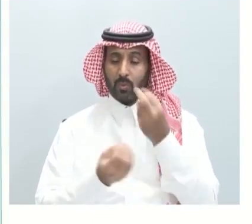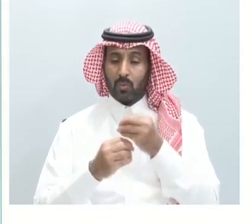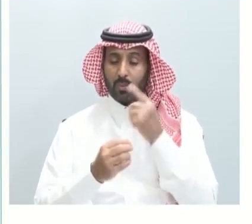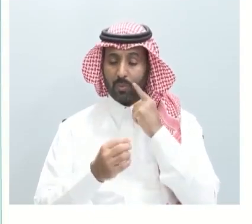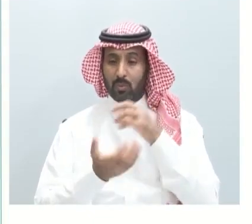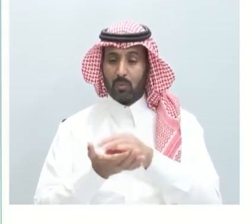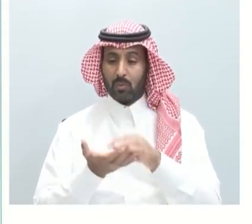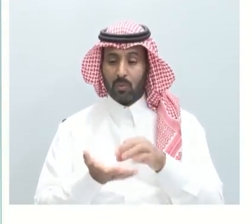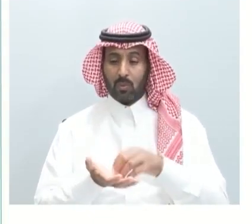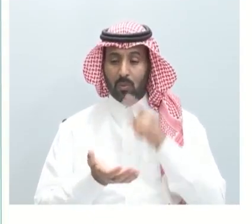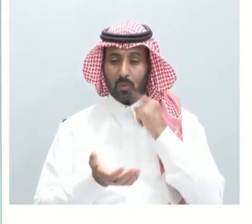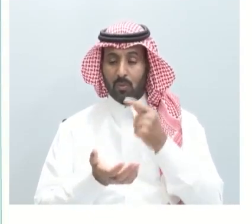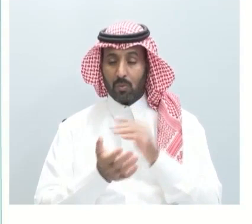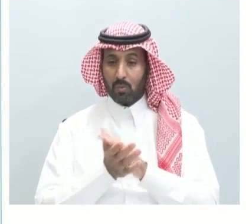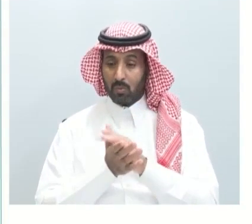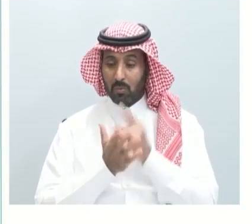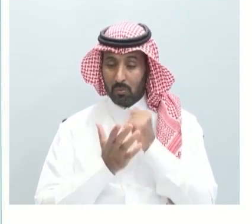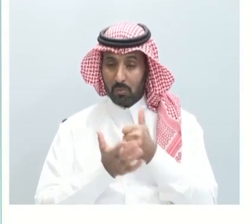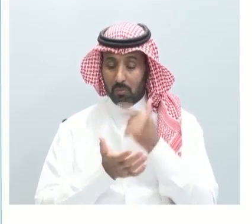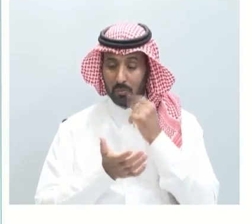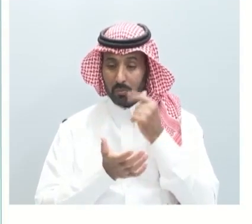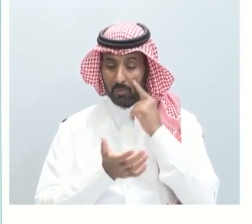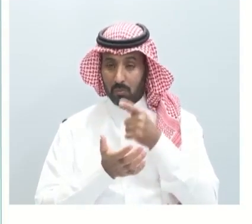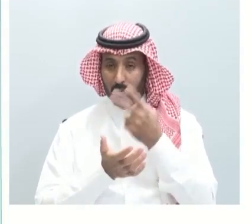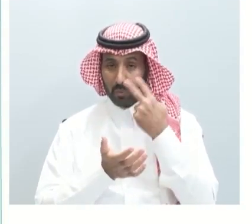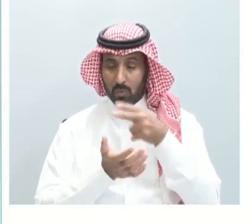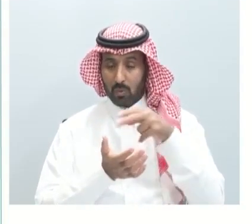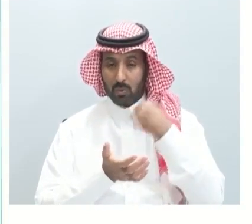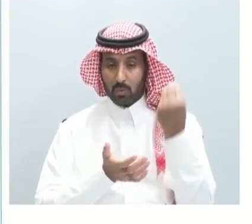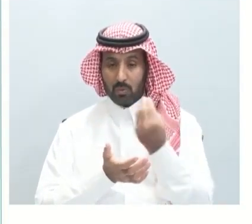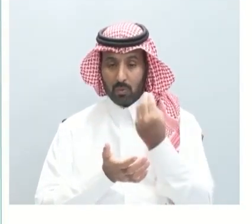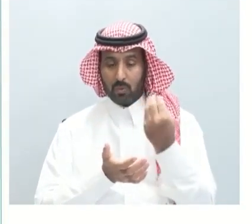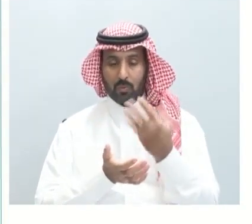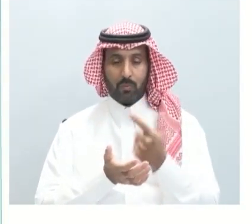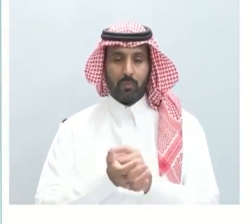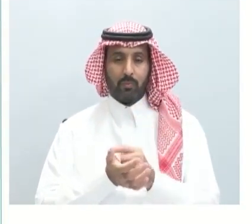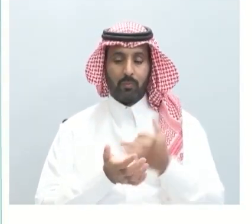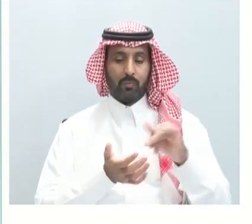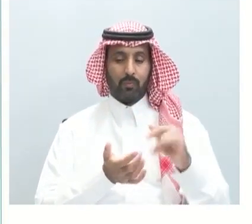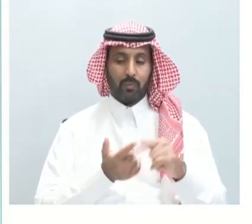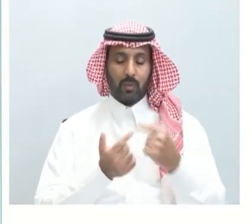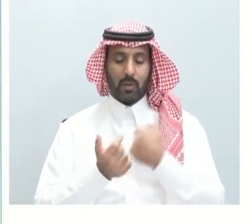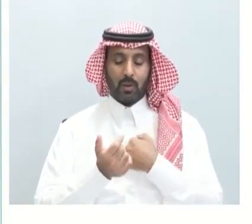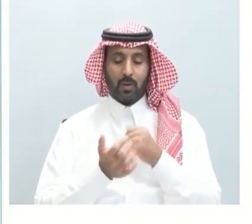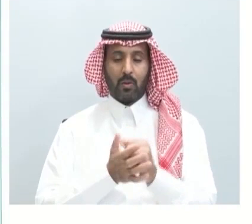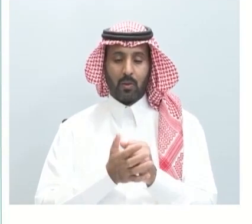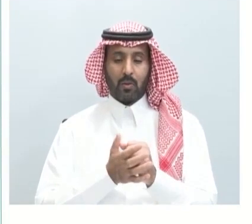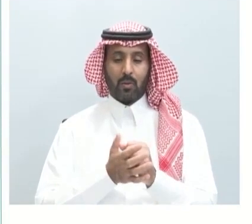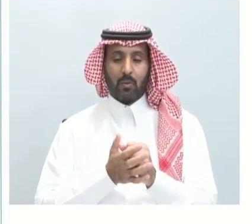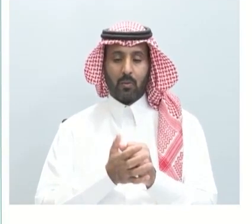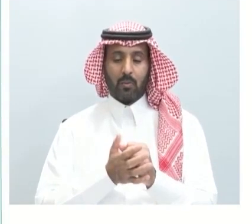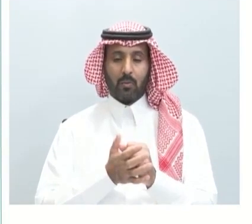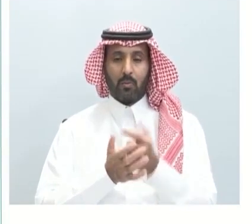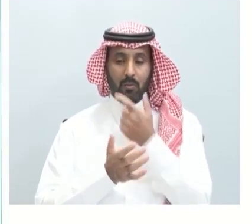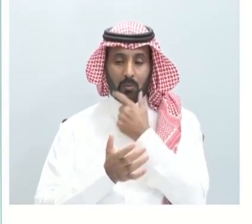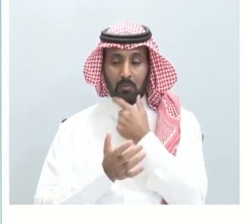city you've ever visited? The most exciting city you've ever visited? For me, the answer is the most